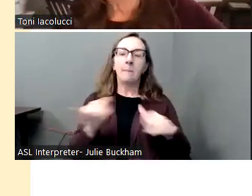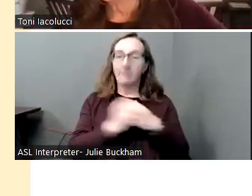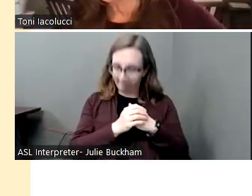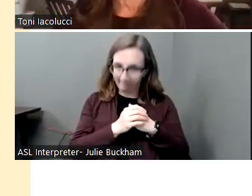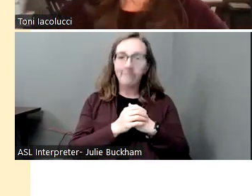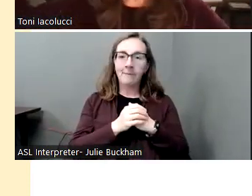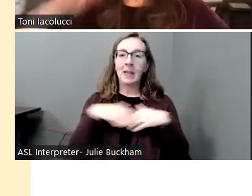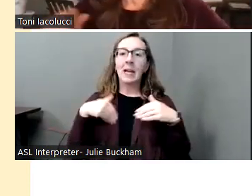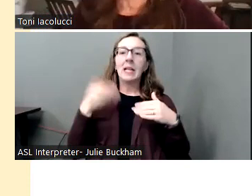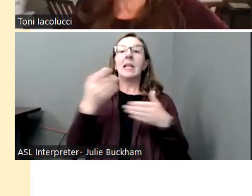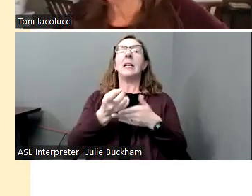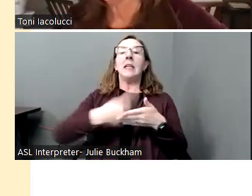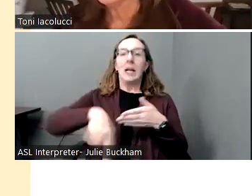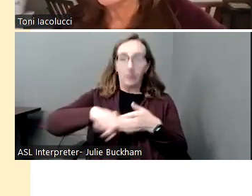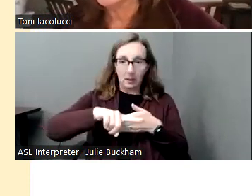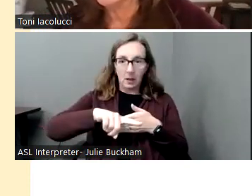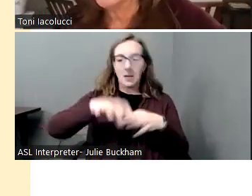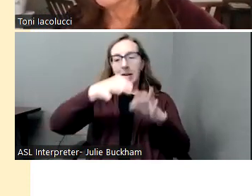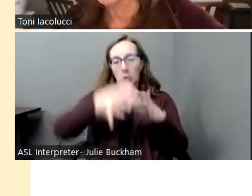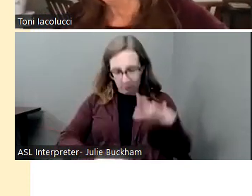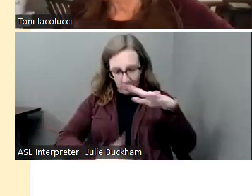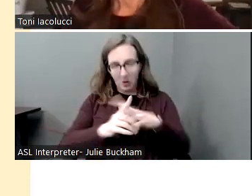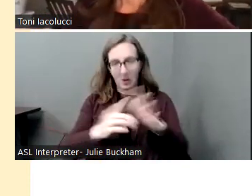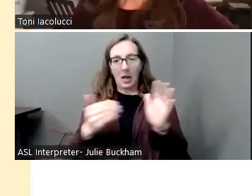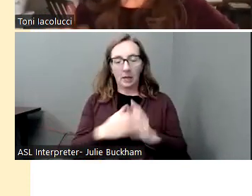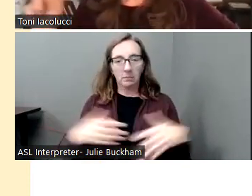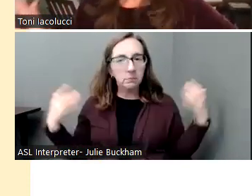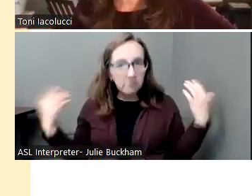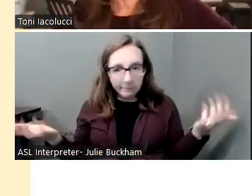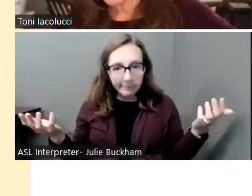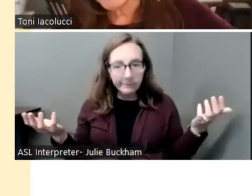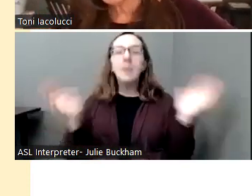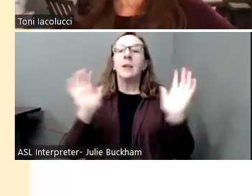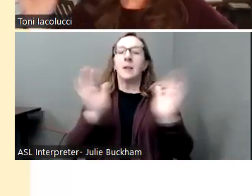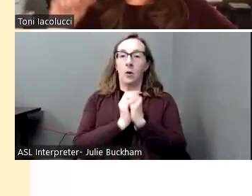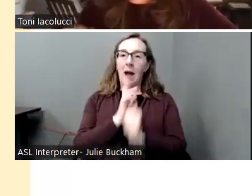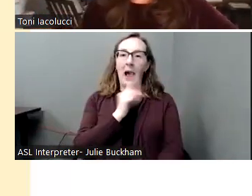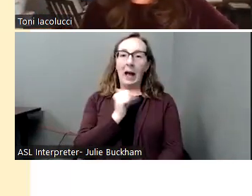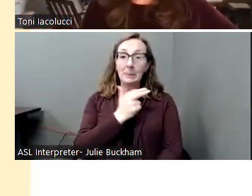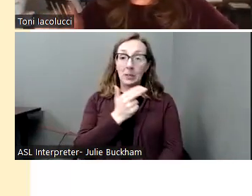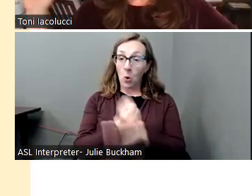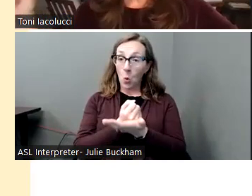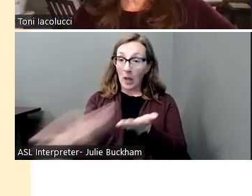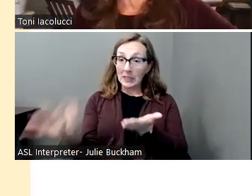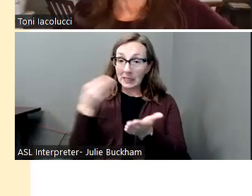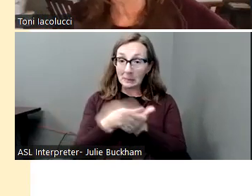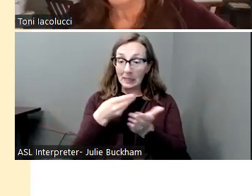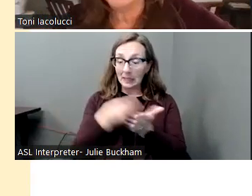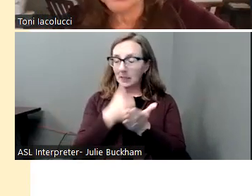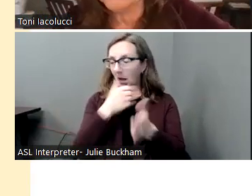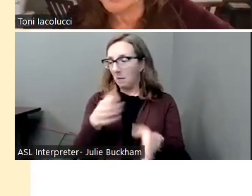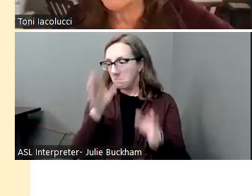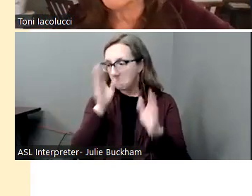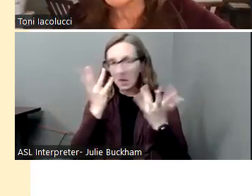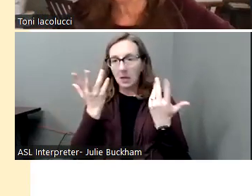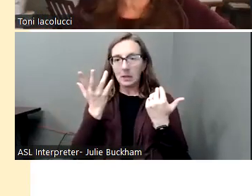back the next week, I got a sign language interpreter. Okay, so the hospital is wasting money. They're not listening. It's not going into